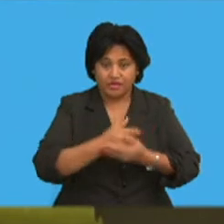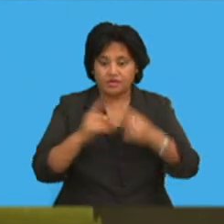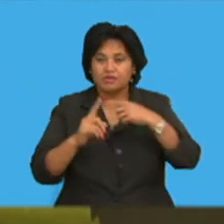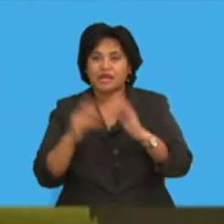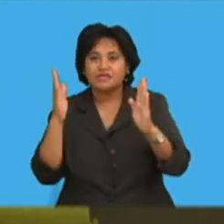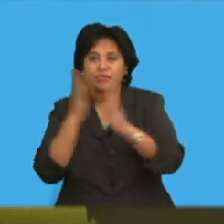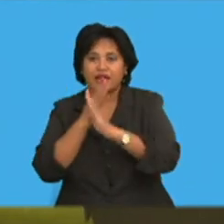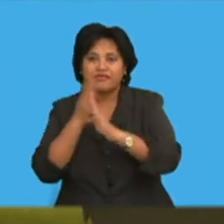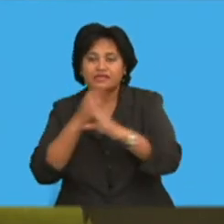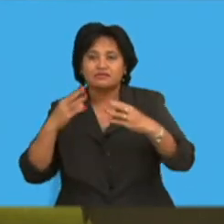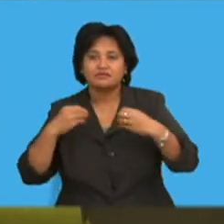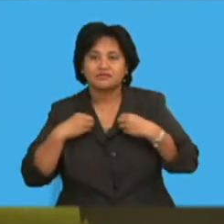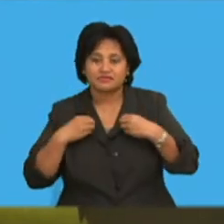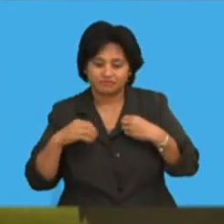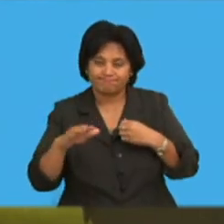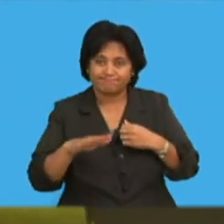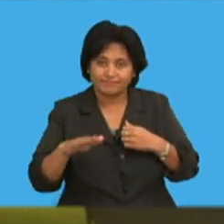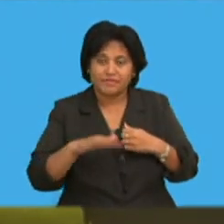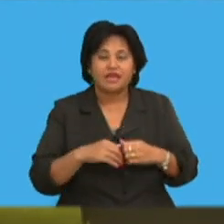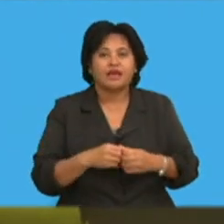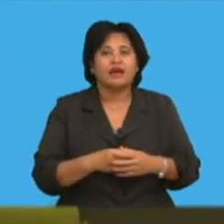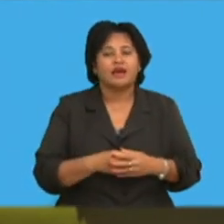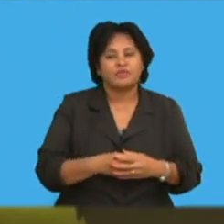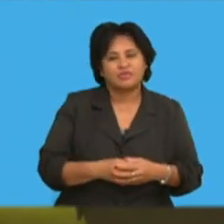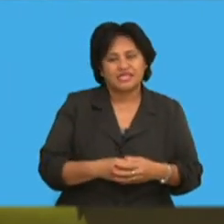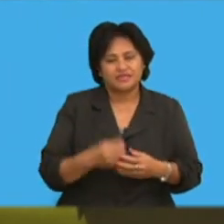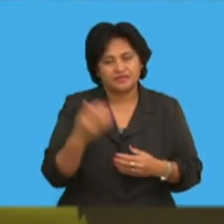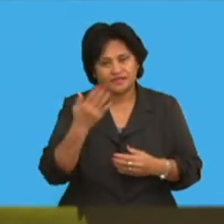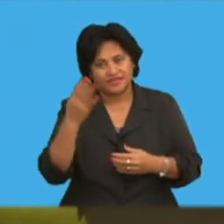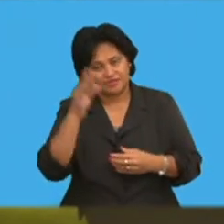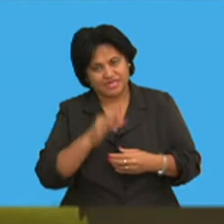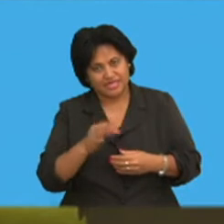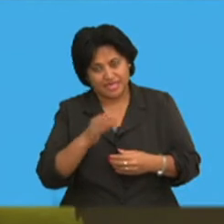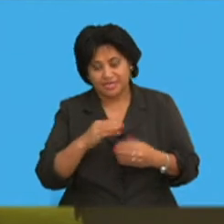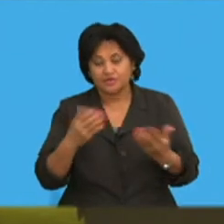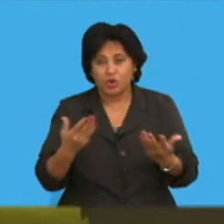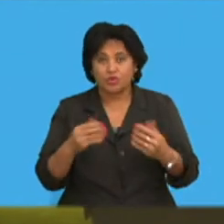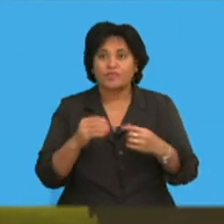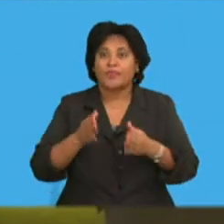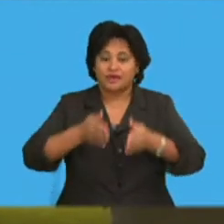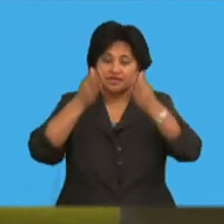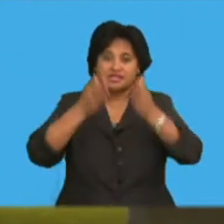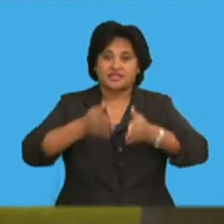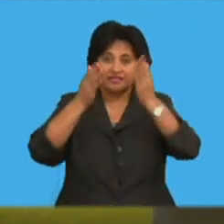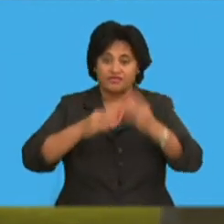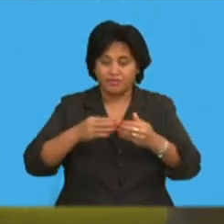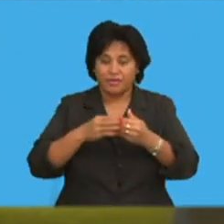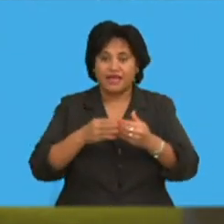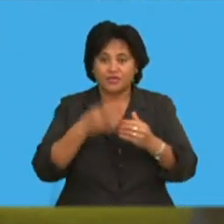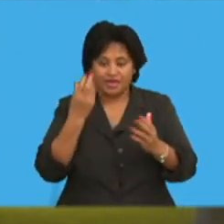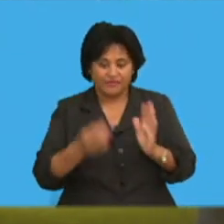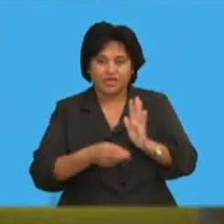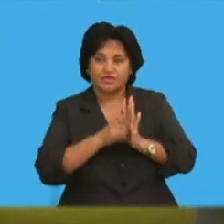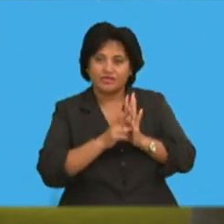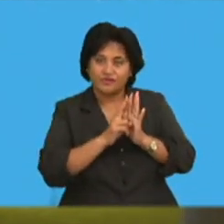have contributed approximately 15%. So that's inward, Madam Speaker. Furthermore, the RBF Economic Review has stated